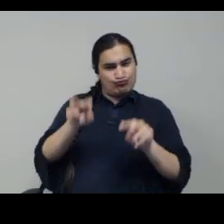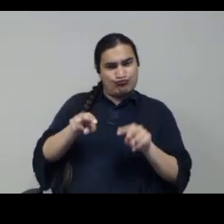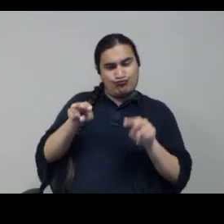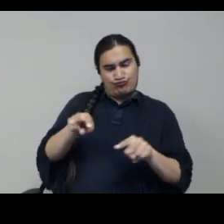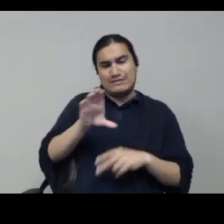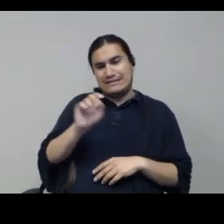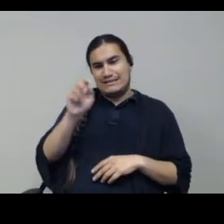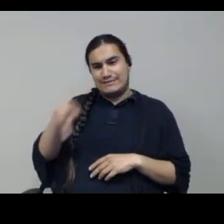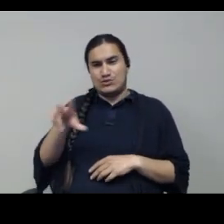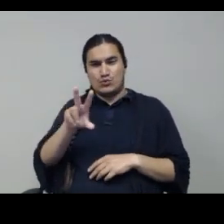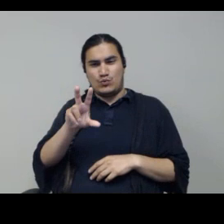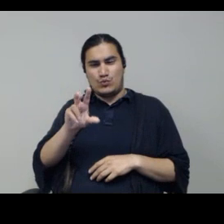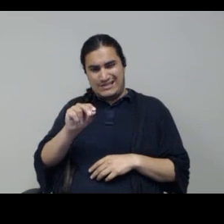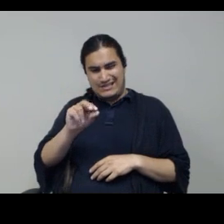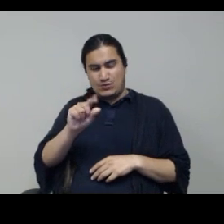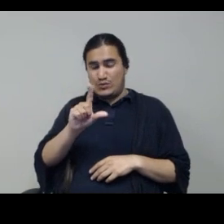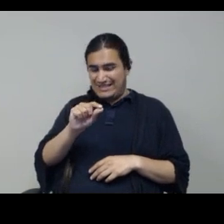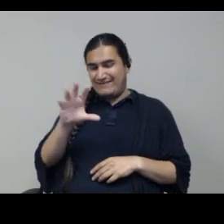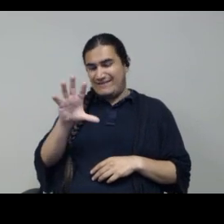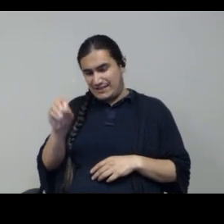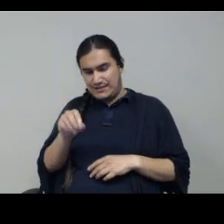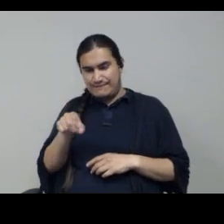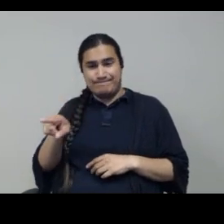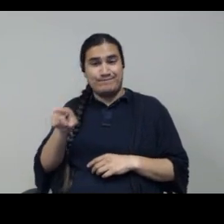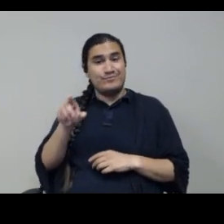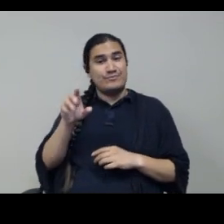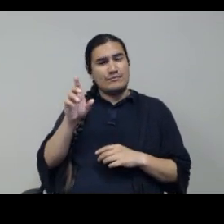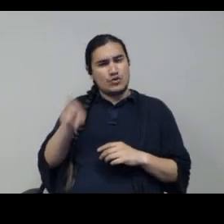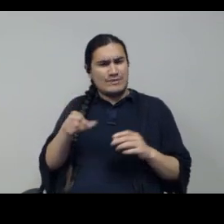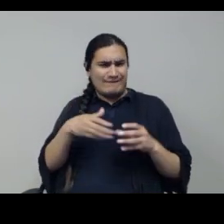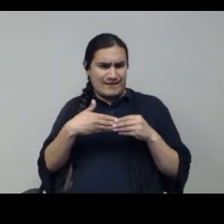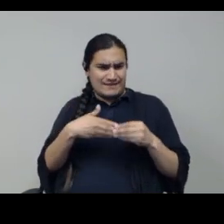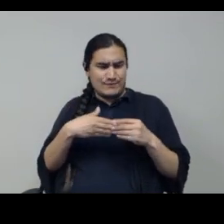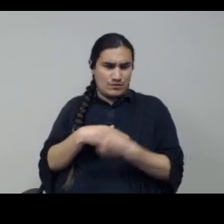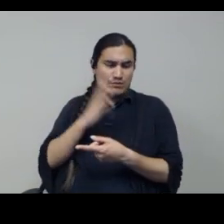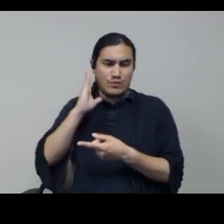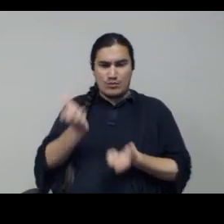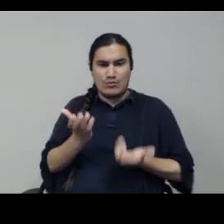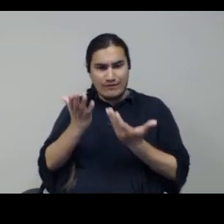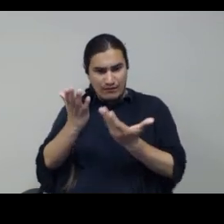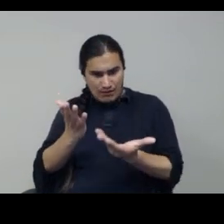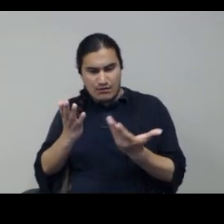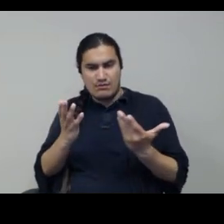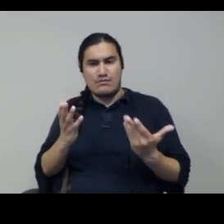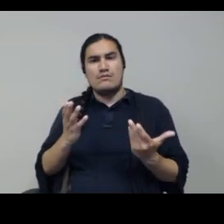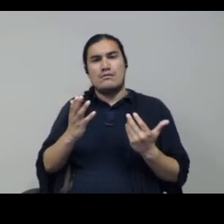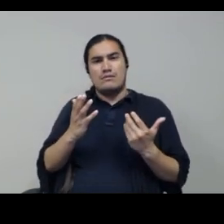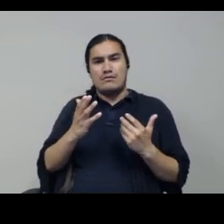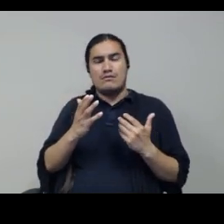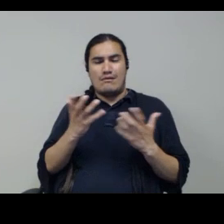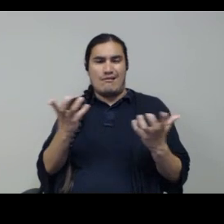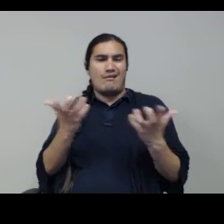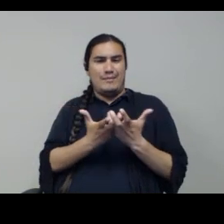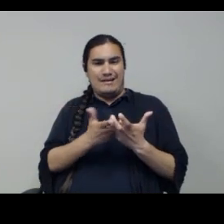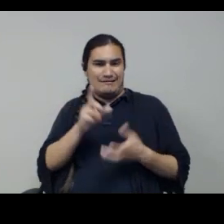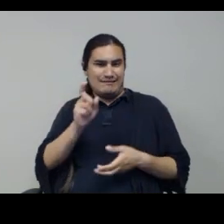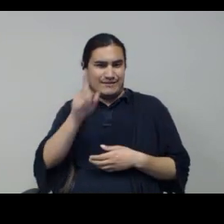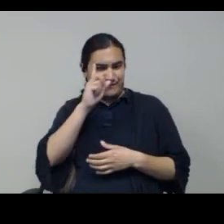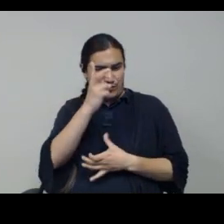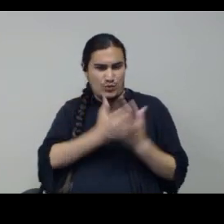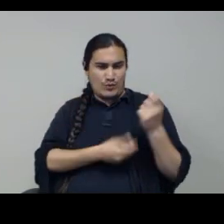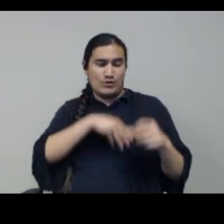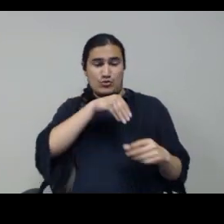CTP 2050. The dashboard is meant to be flexible and will provide and accommodate needs of both